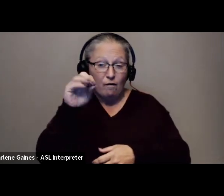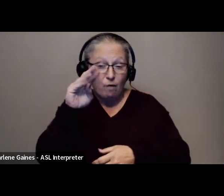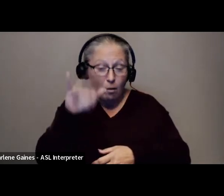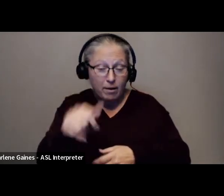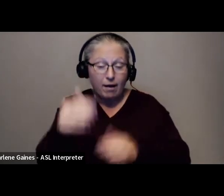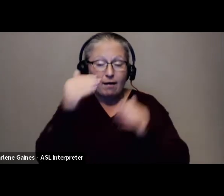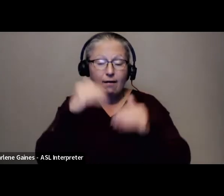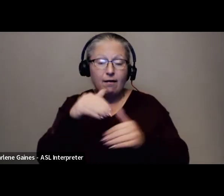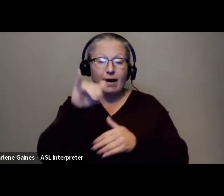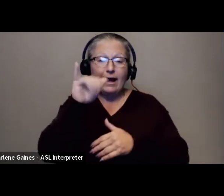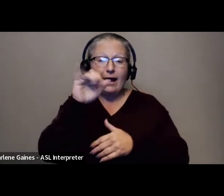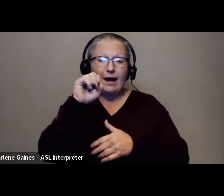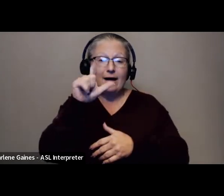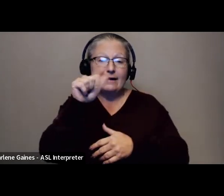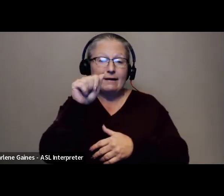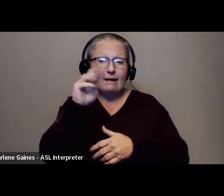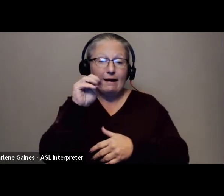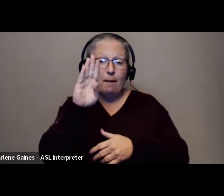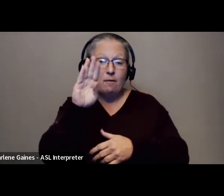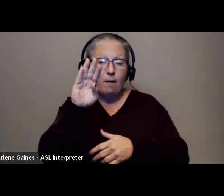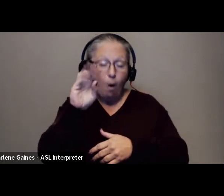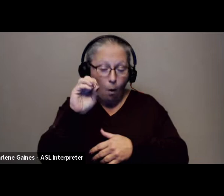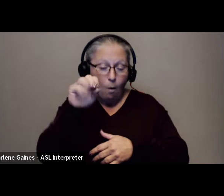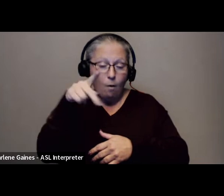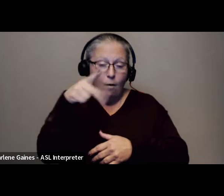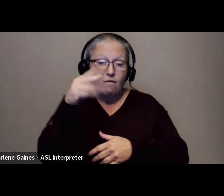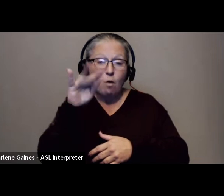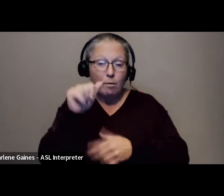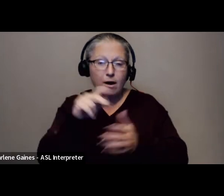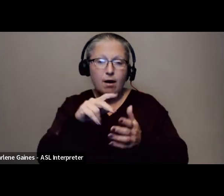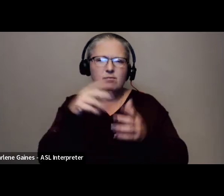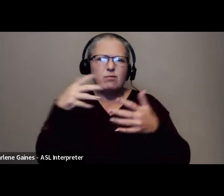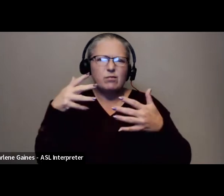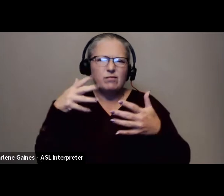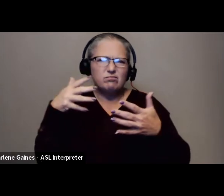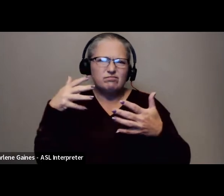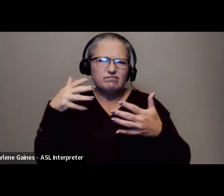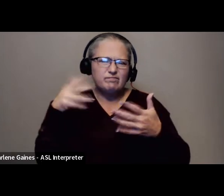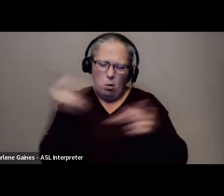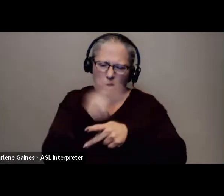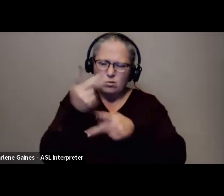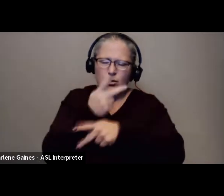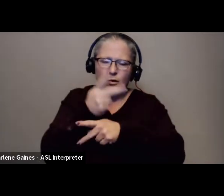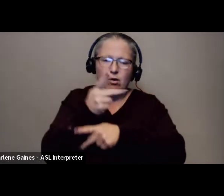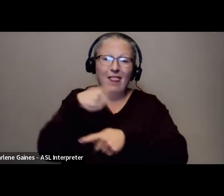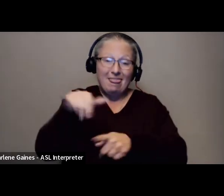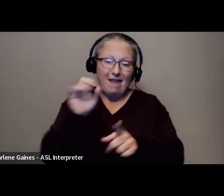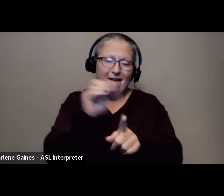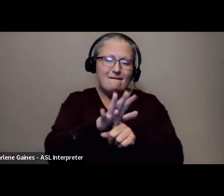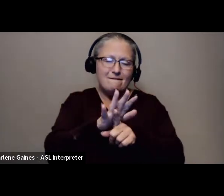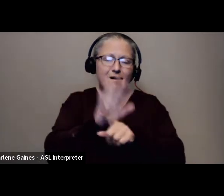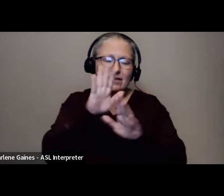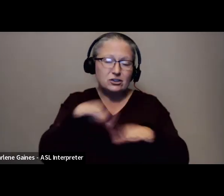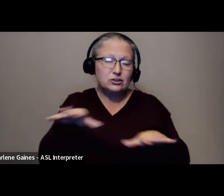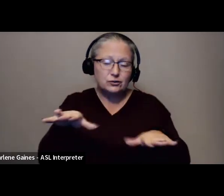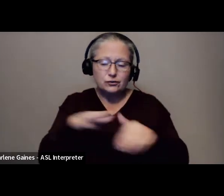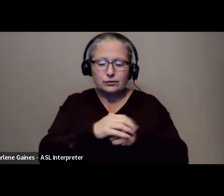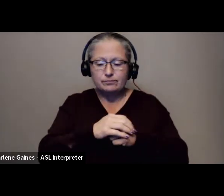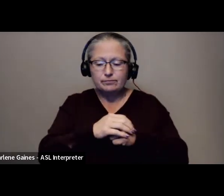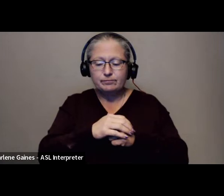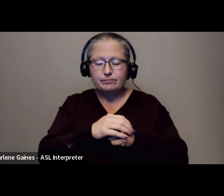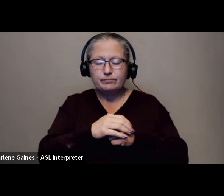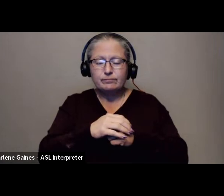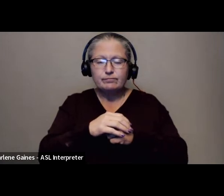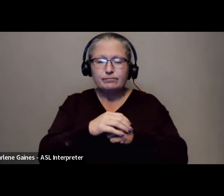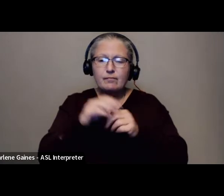Islamophobia, and it's just been getting worse. And that affects our kids and the way they